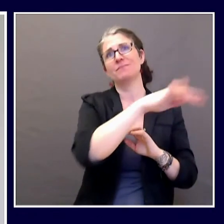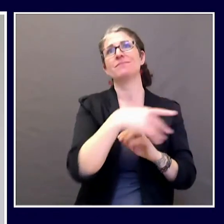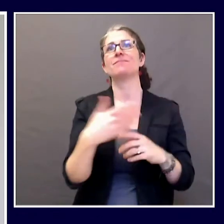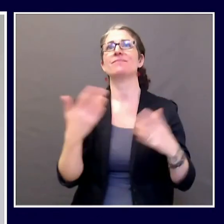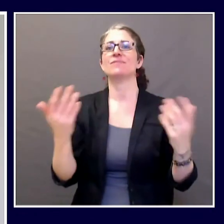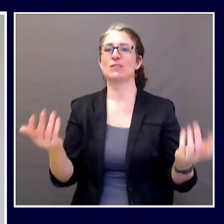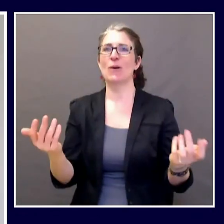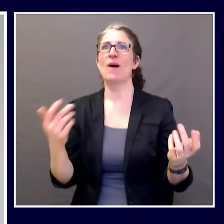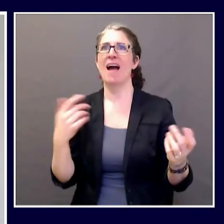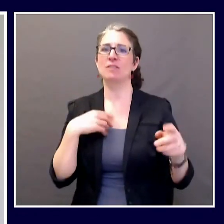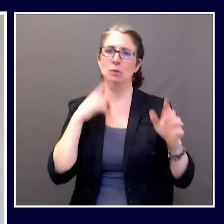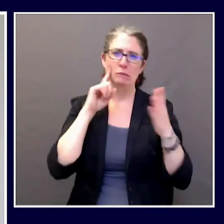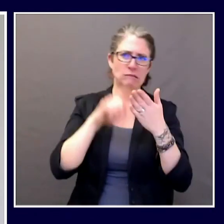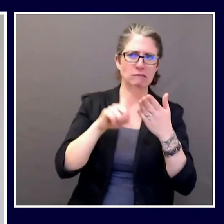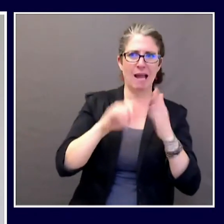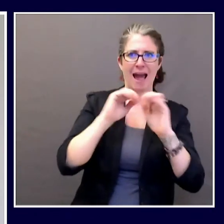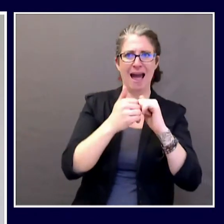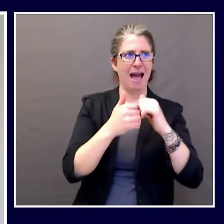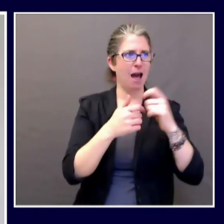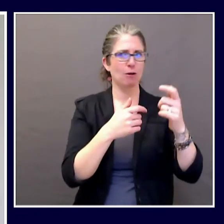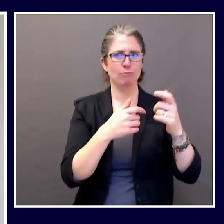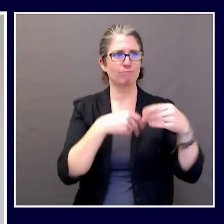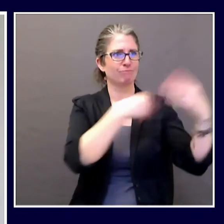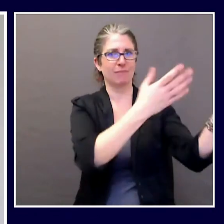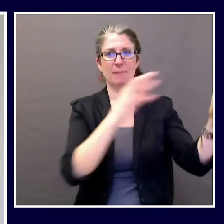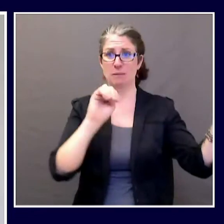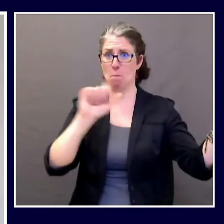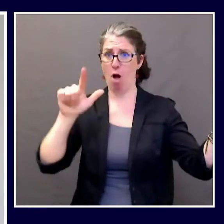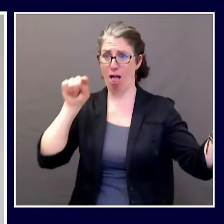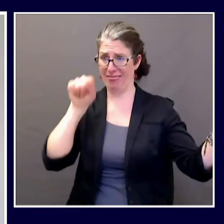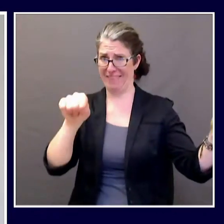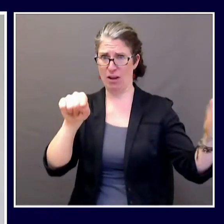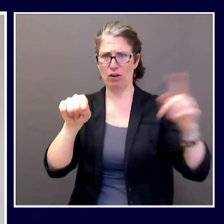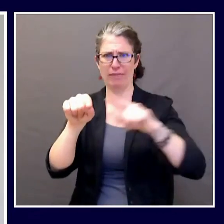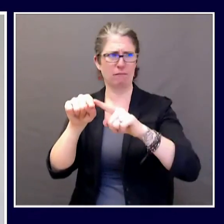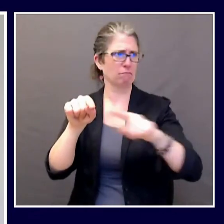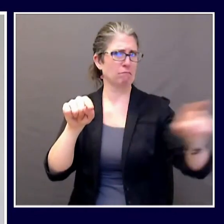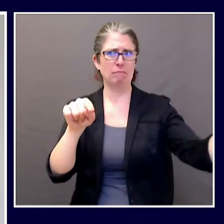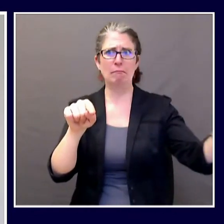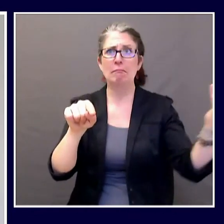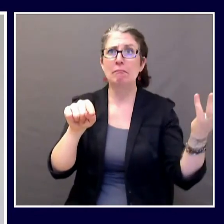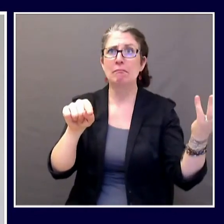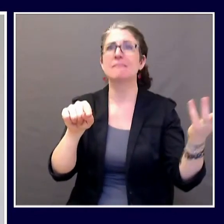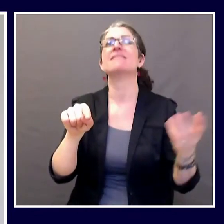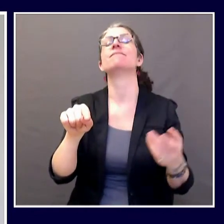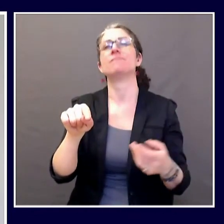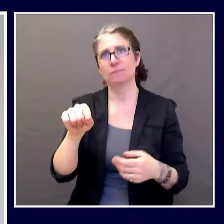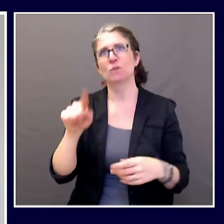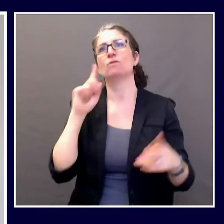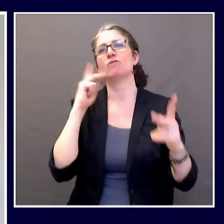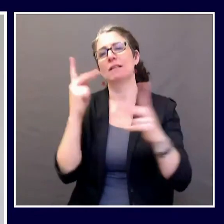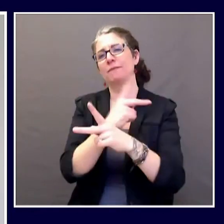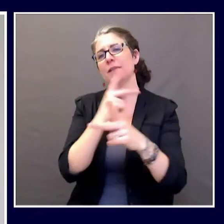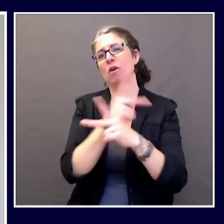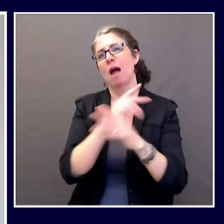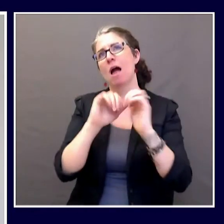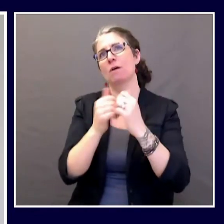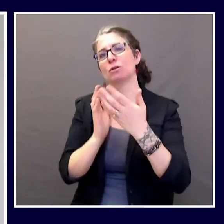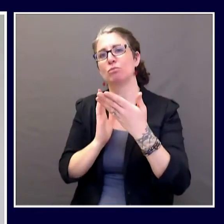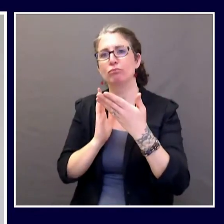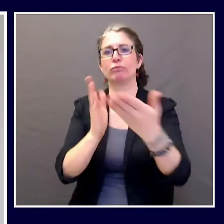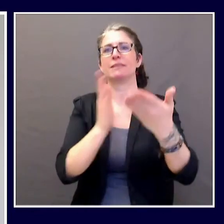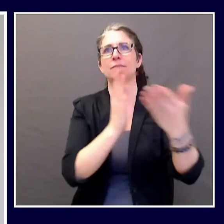earlier, looking and thinking about ways to bring vaccines to areas of higher need, particularly in the Lewiston area.